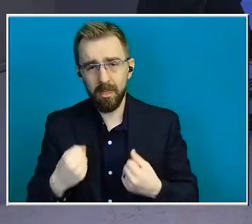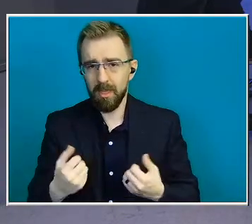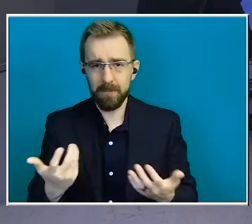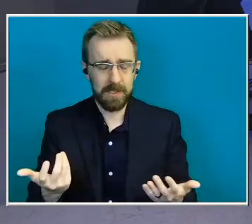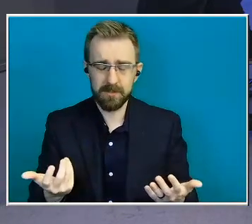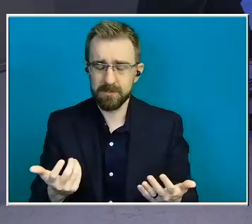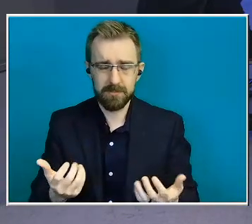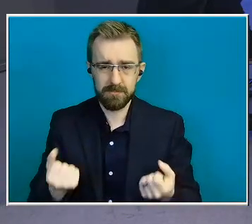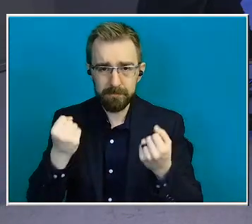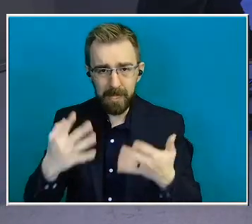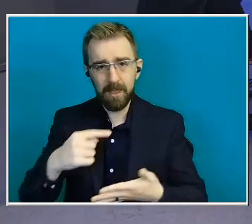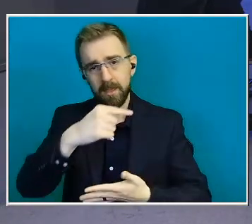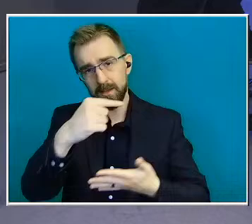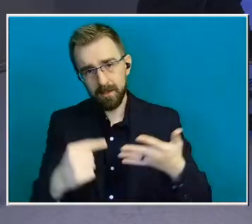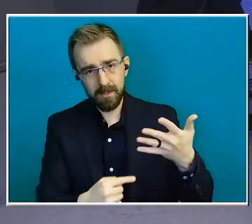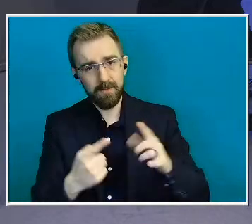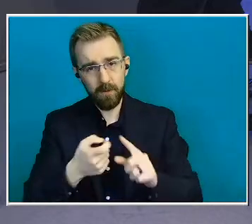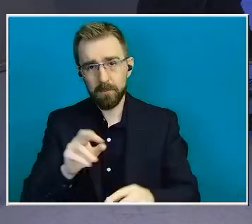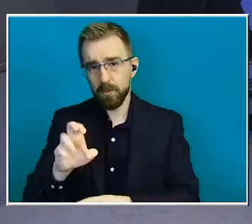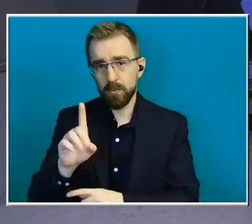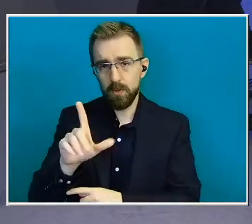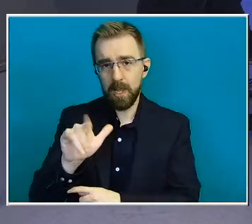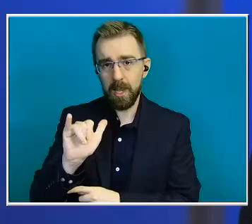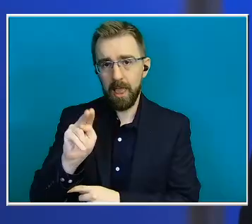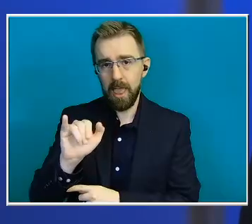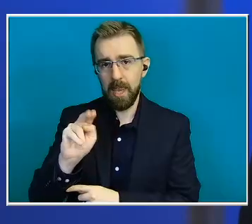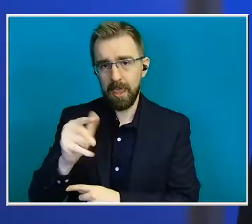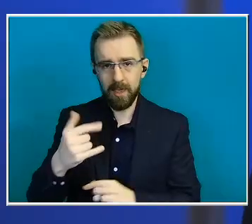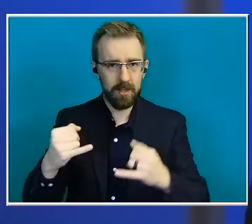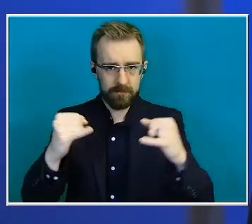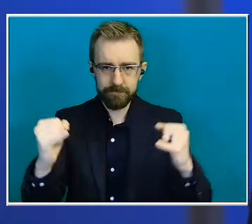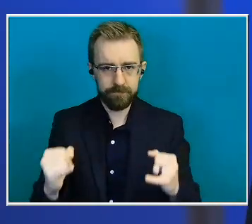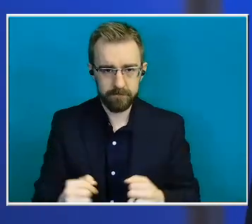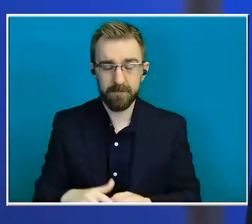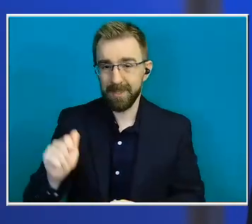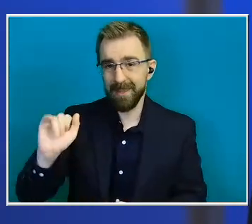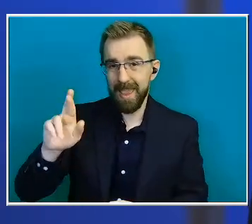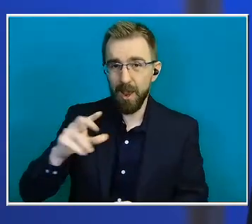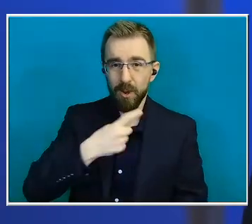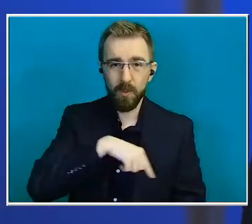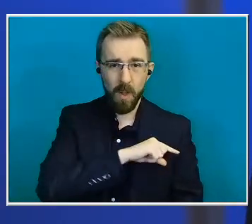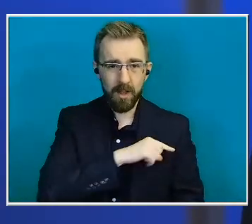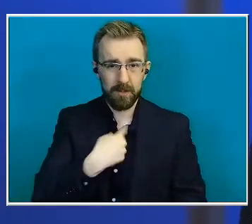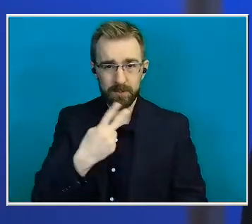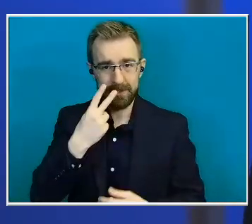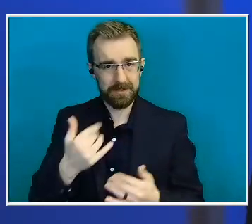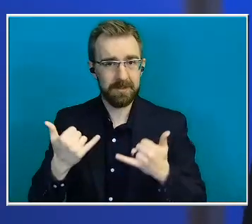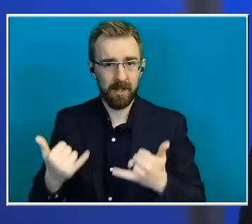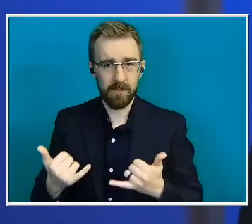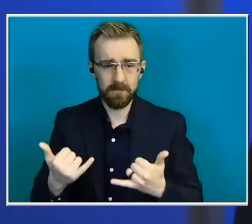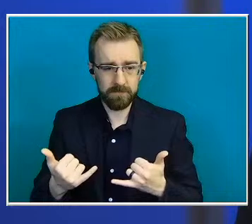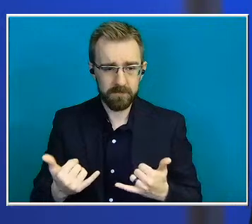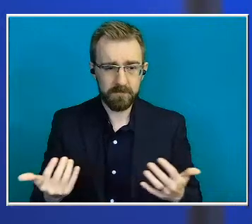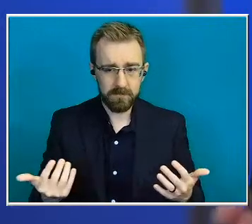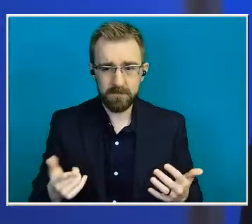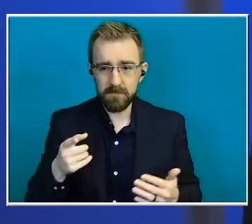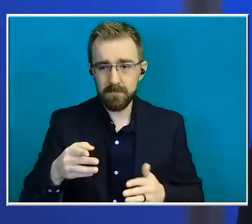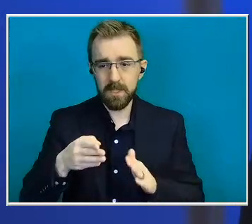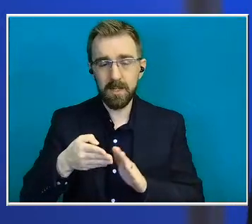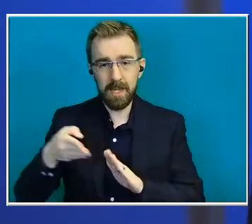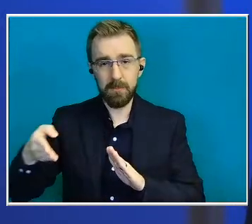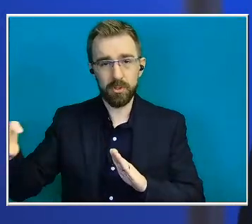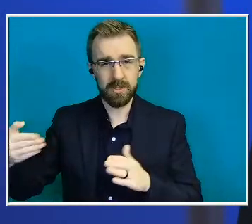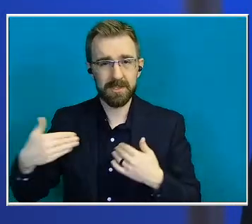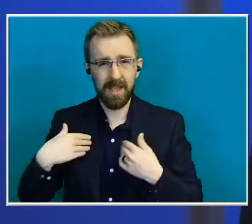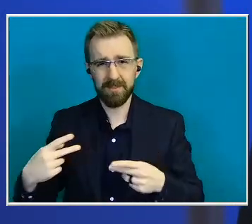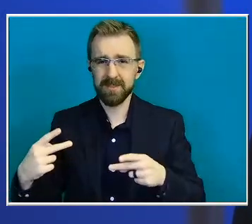from redlining, as you pointed out. So many things. Air quality. Yes, We're seeing now that these neighborhoods have the worst air quality across the country,